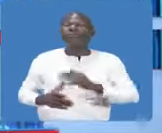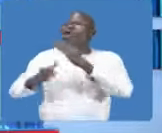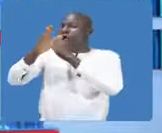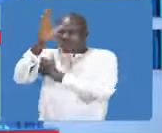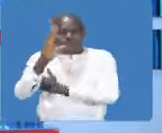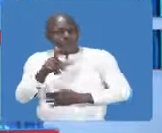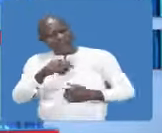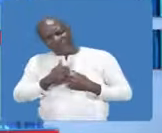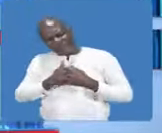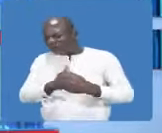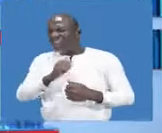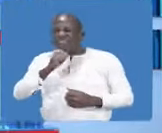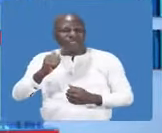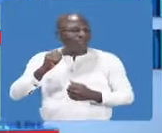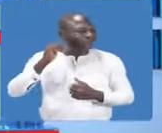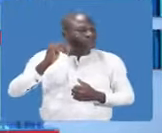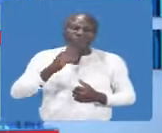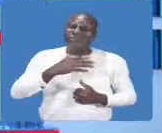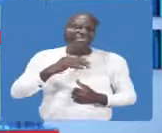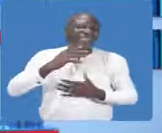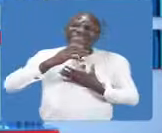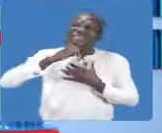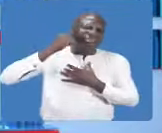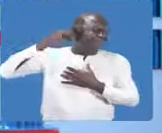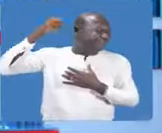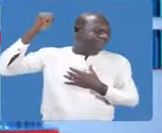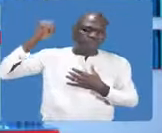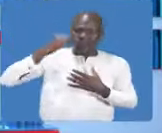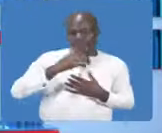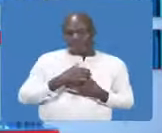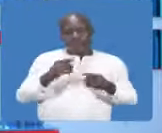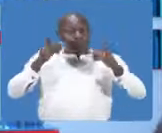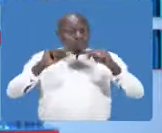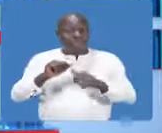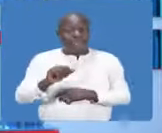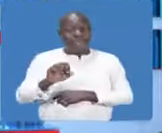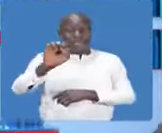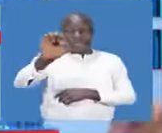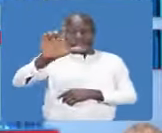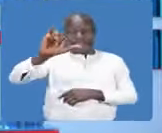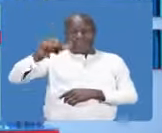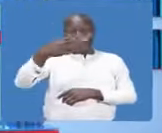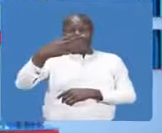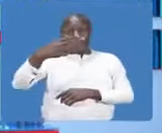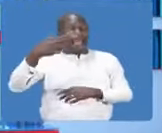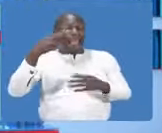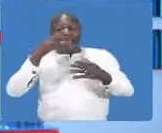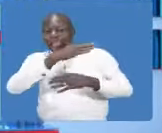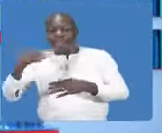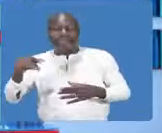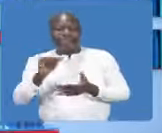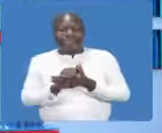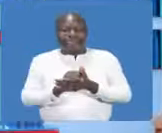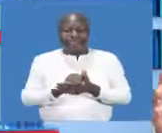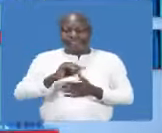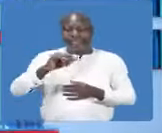onyame no a yedi na kire no enye dede ana no a Elijah ane ba akonfo ekwa shiaye